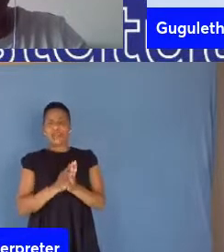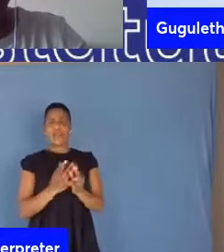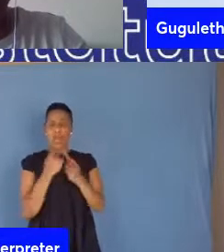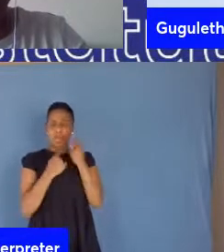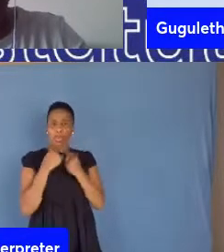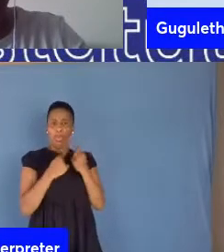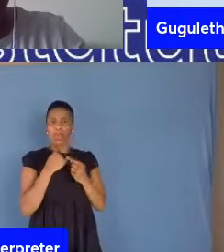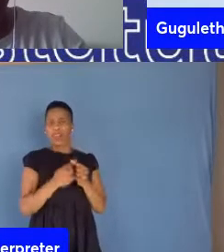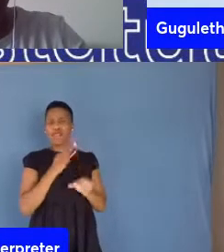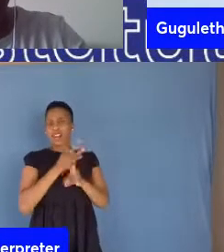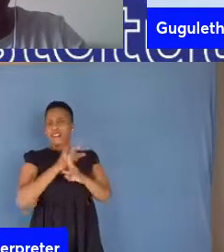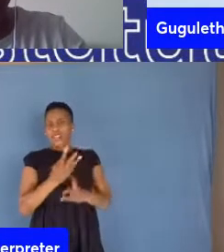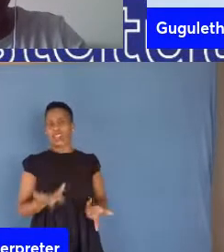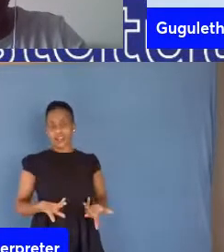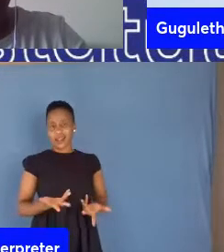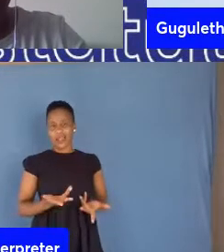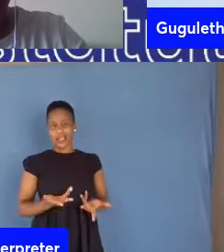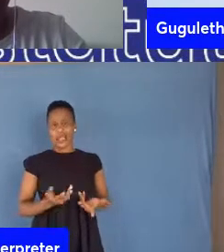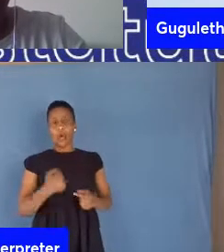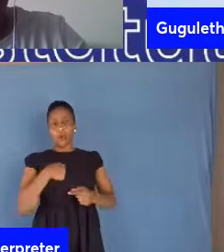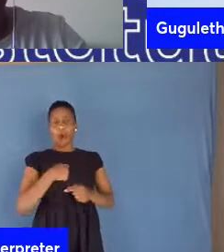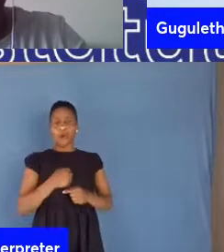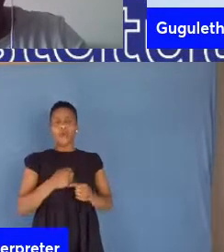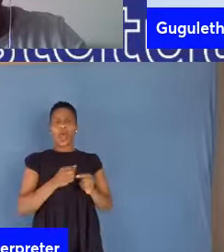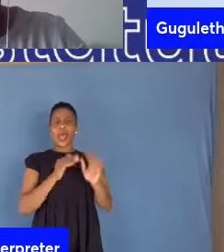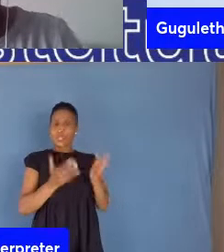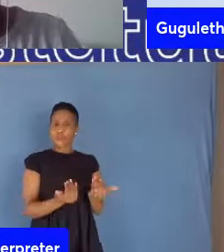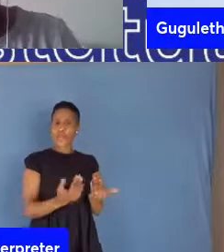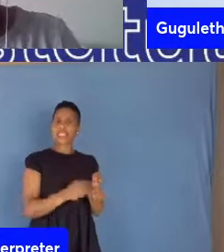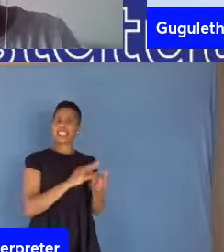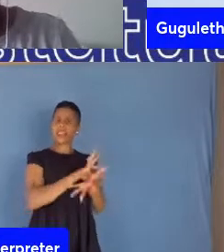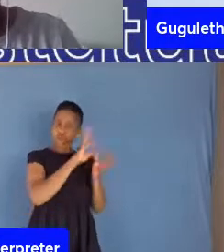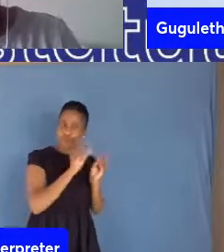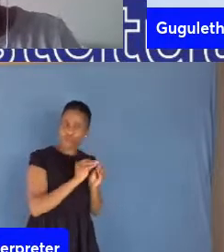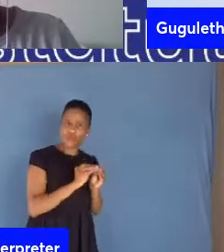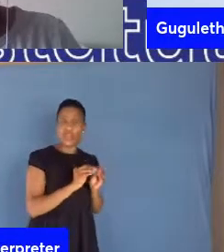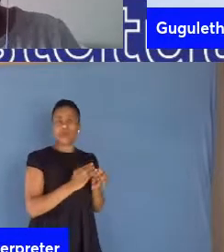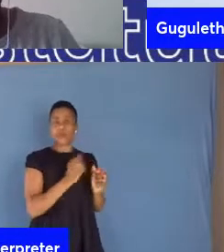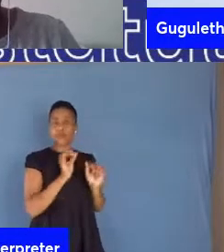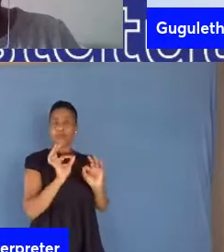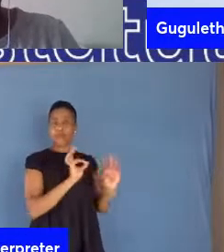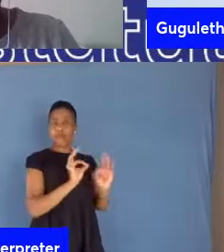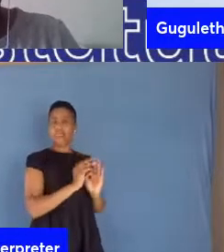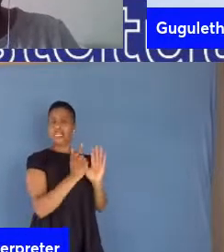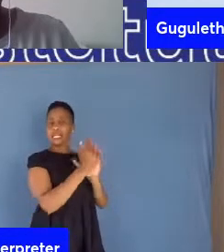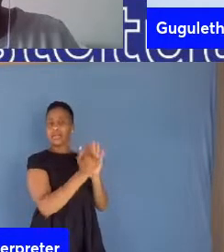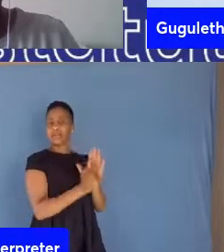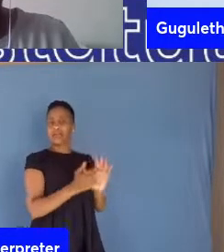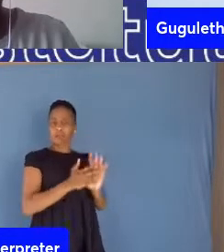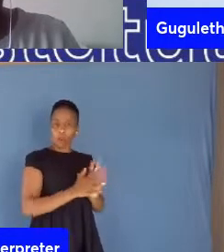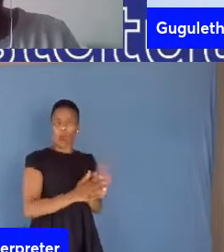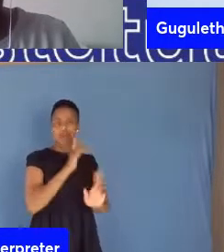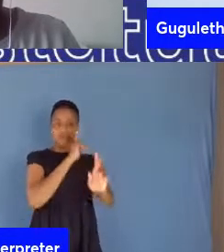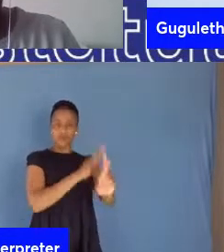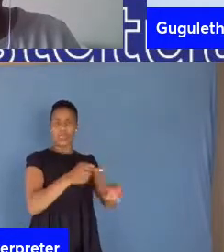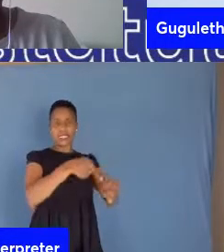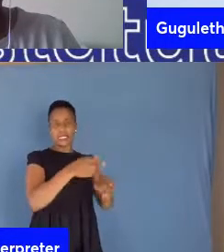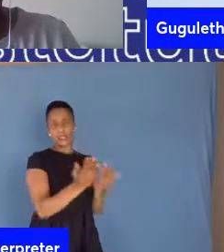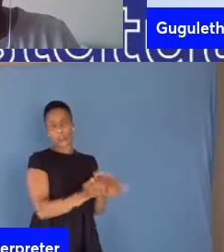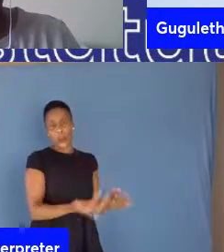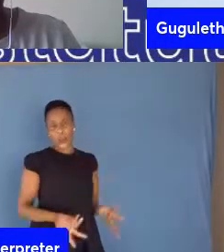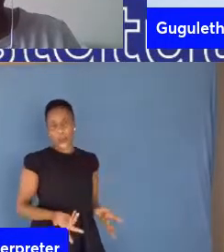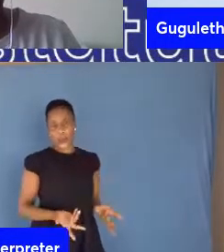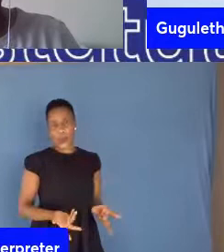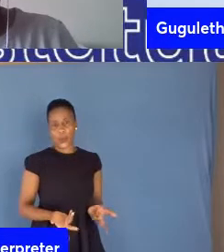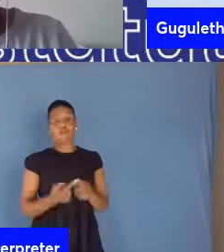school, they are doing everything in terms of the law. But for me, what is important also, as much